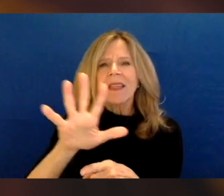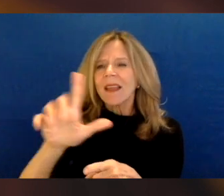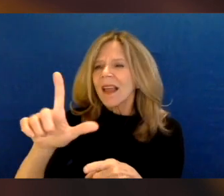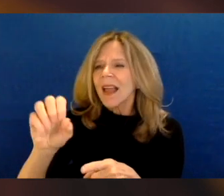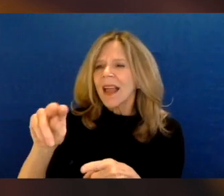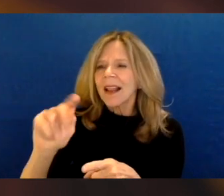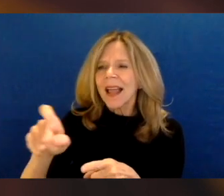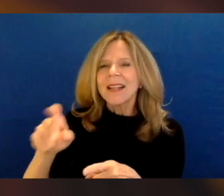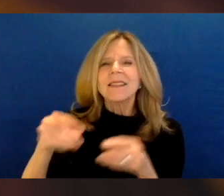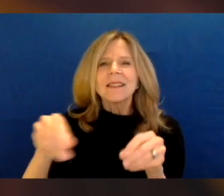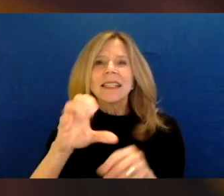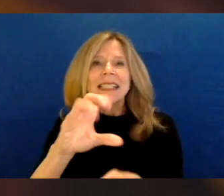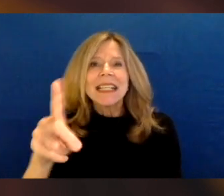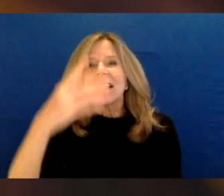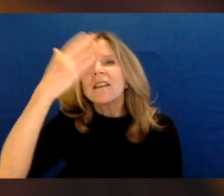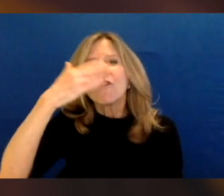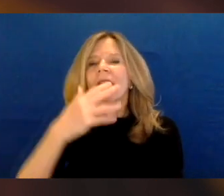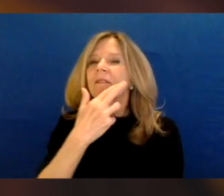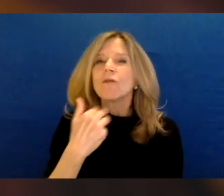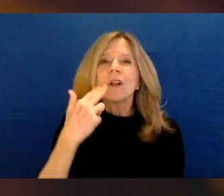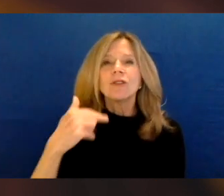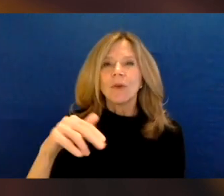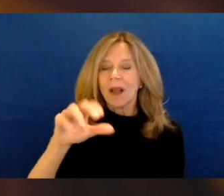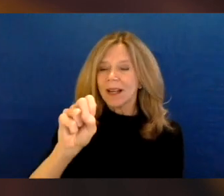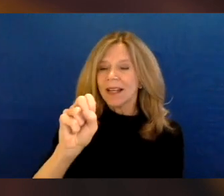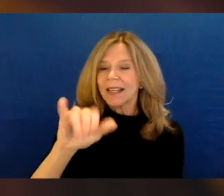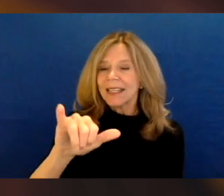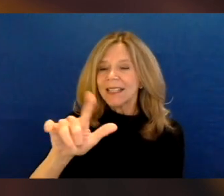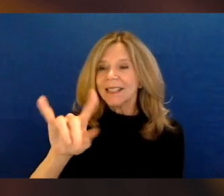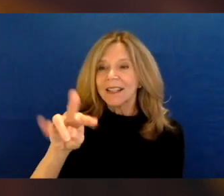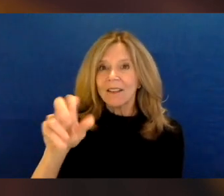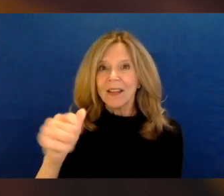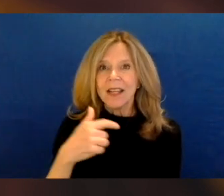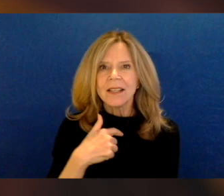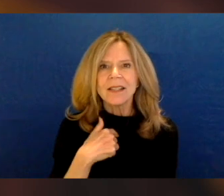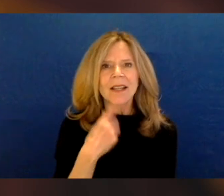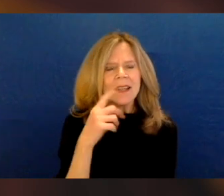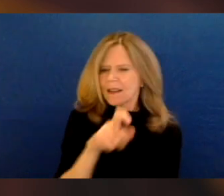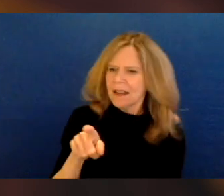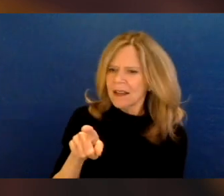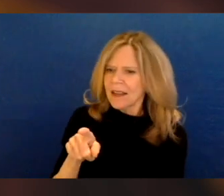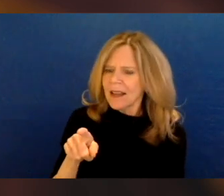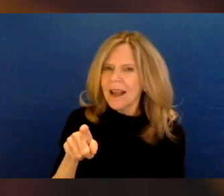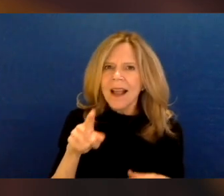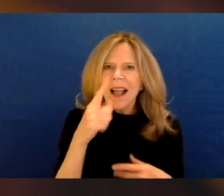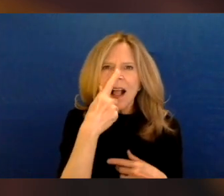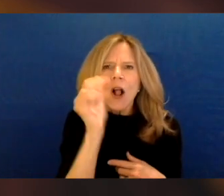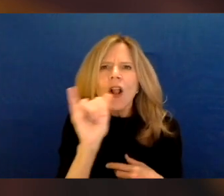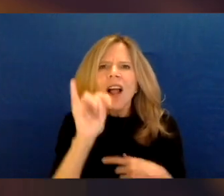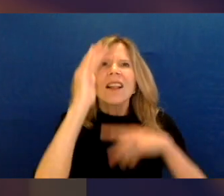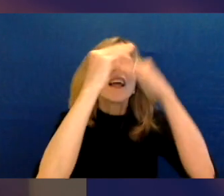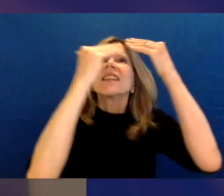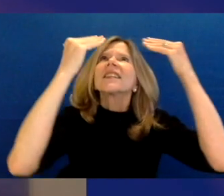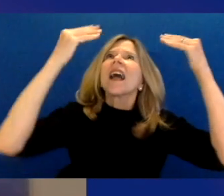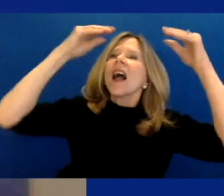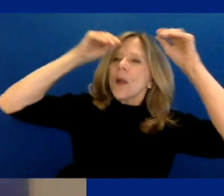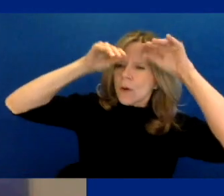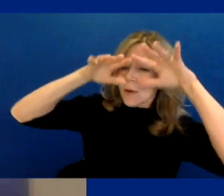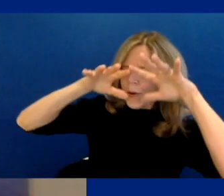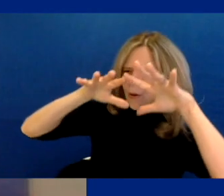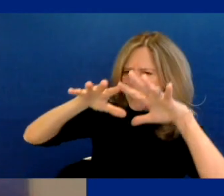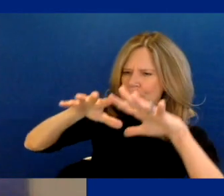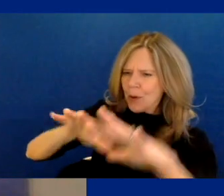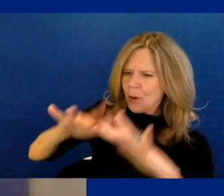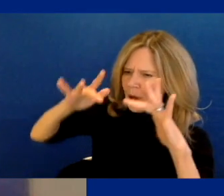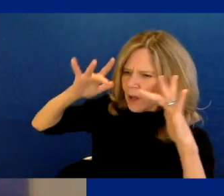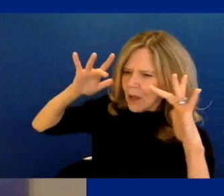Sylvia's restaurant. He caught my eye because there was this glow. It literally looked like the skies parted and the light was touching him so fiercely